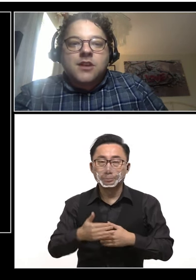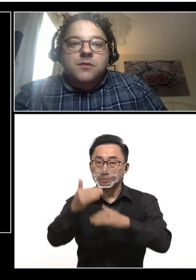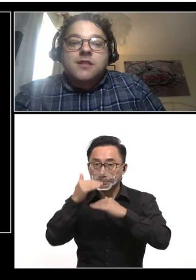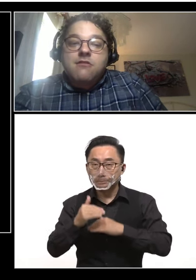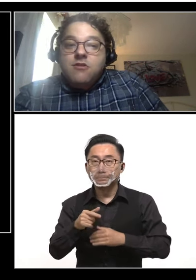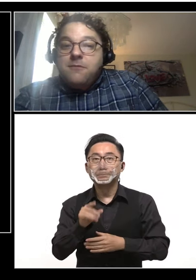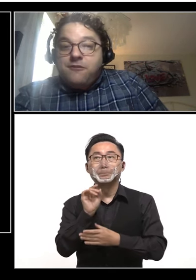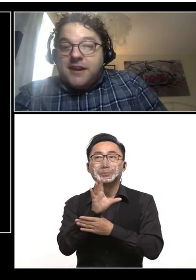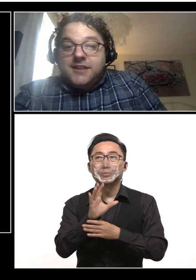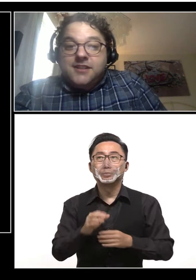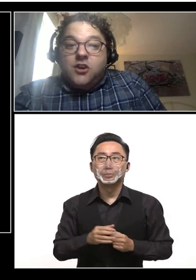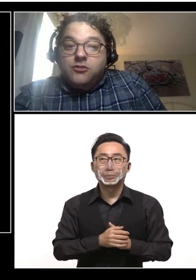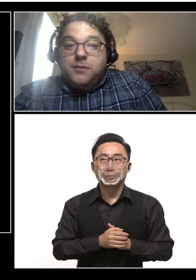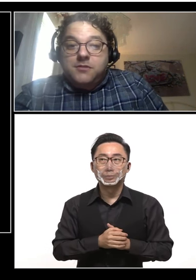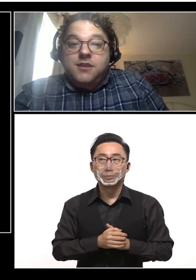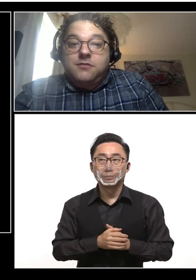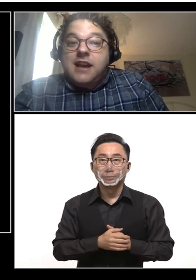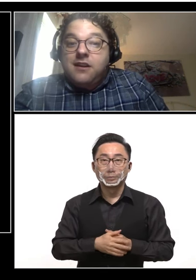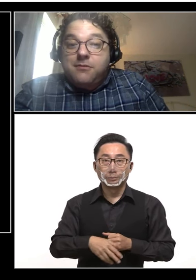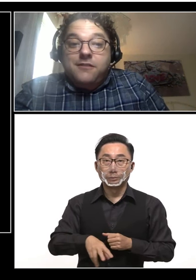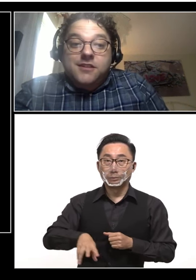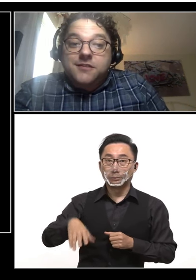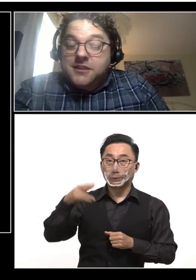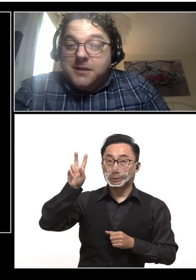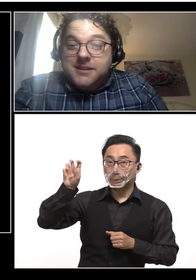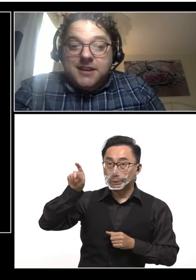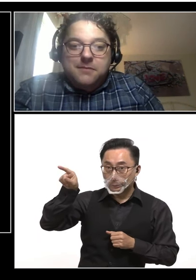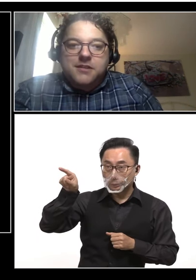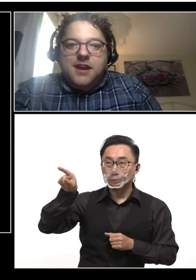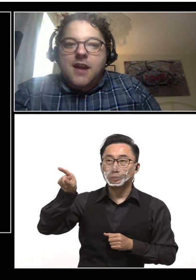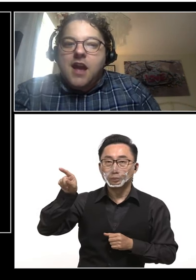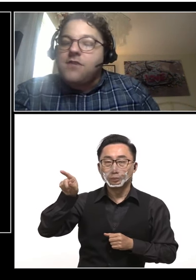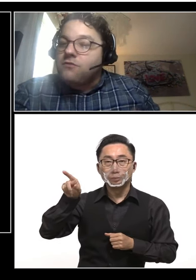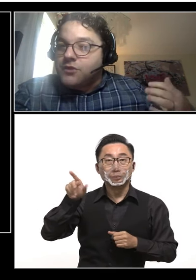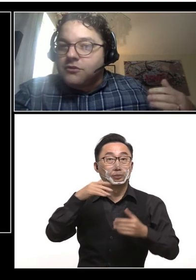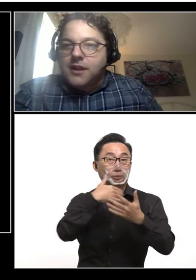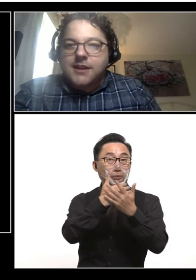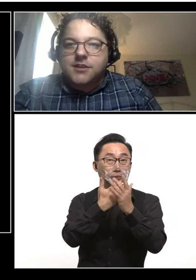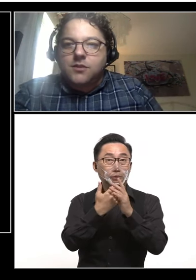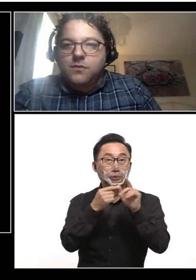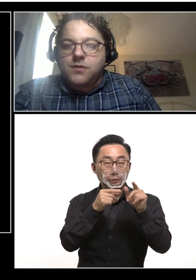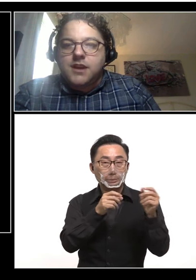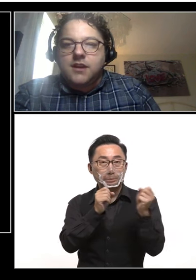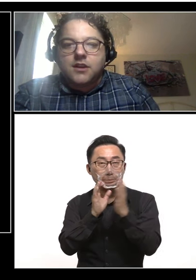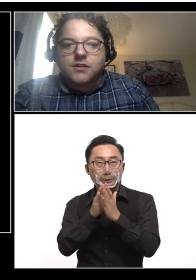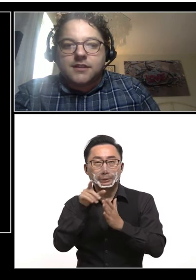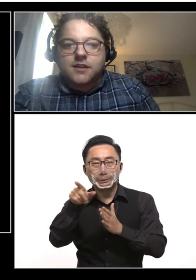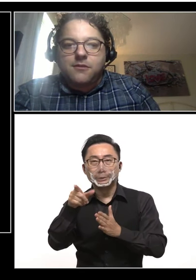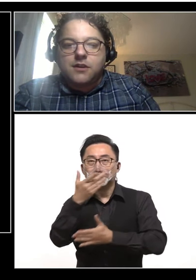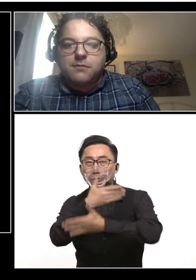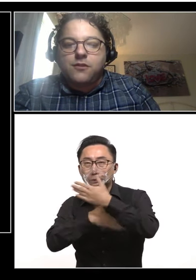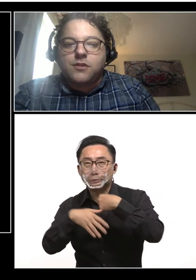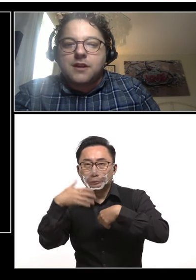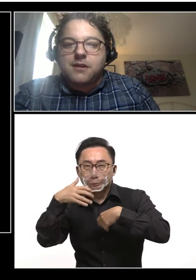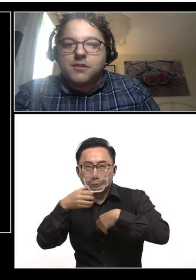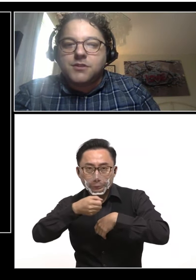So there are a number of factors that contribute to that high prevalence of disability in Cambodia that does relate to the context that I provided